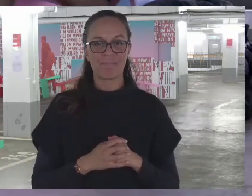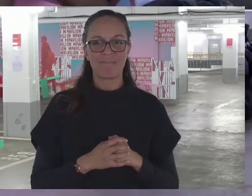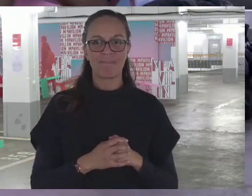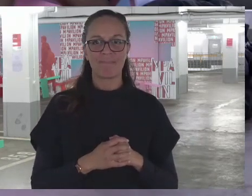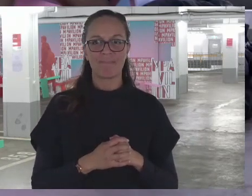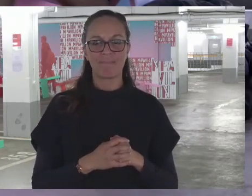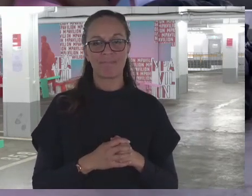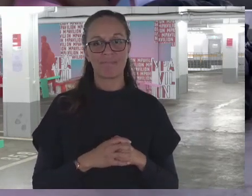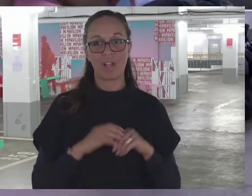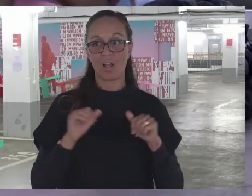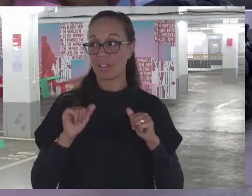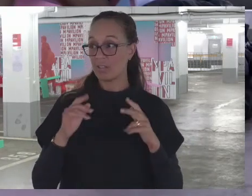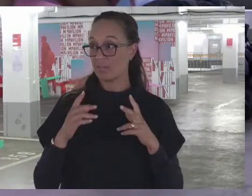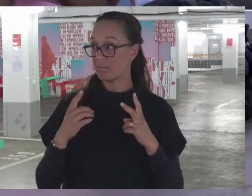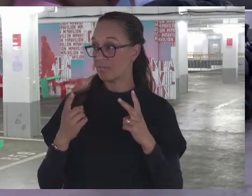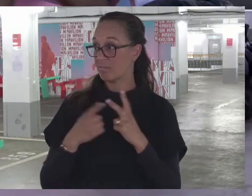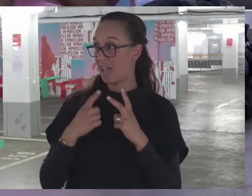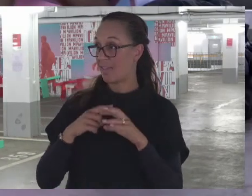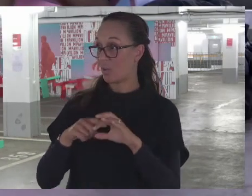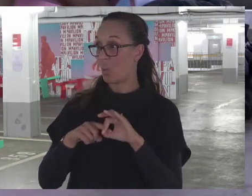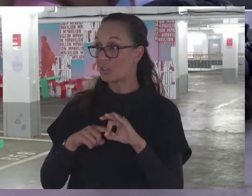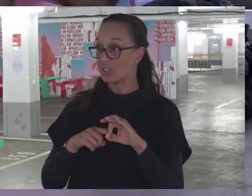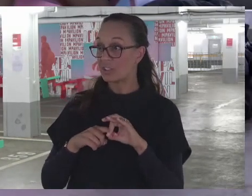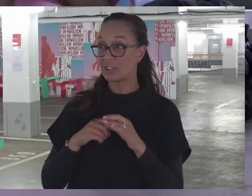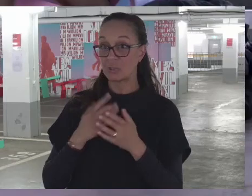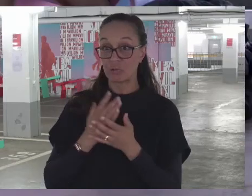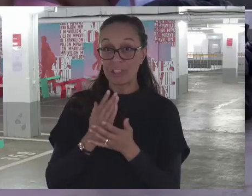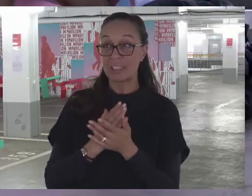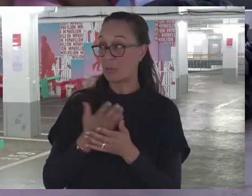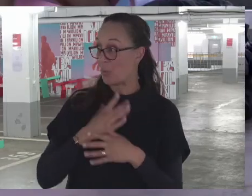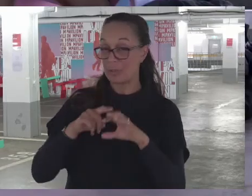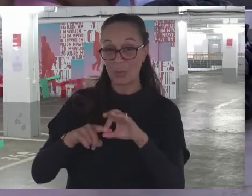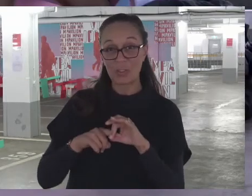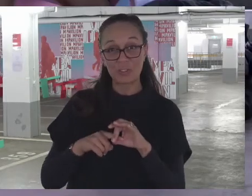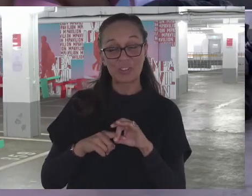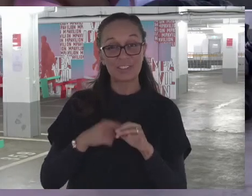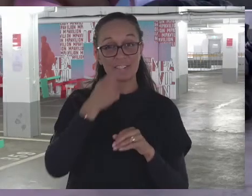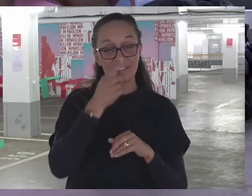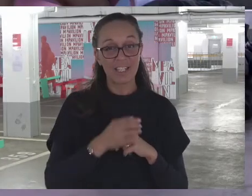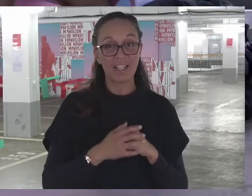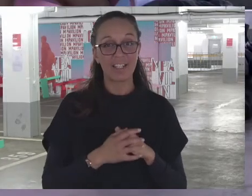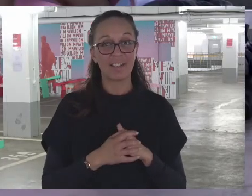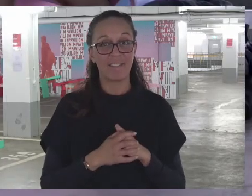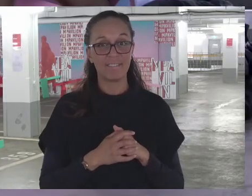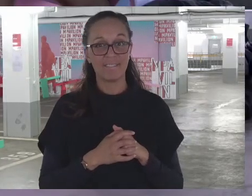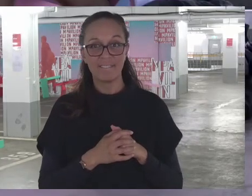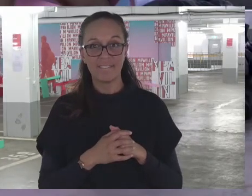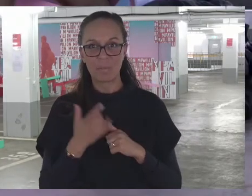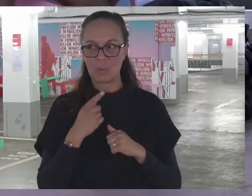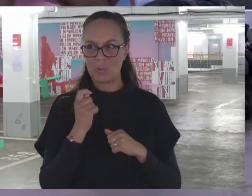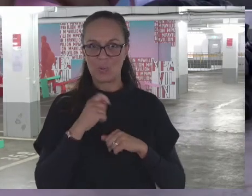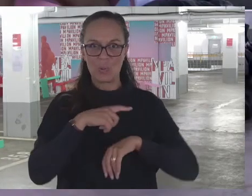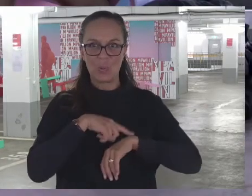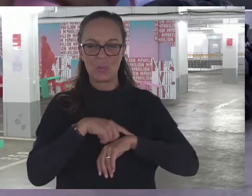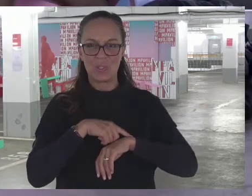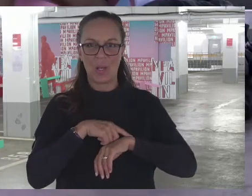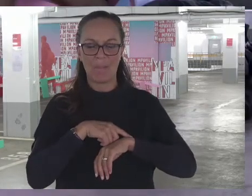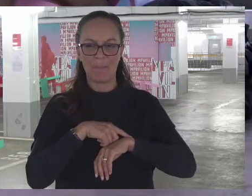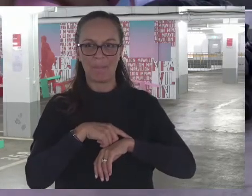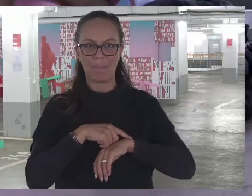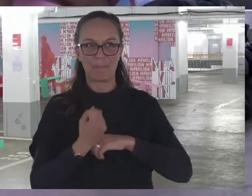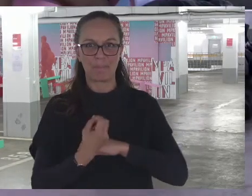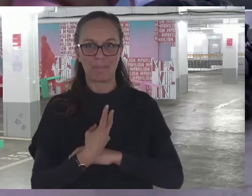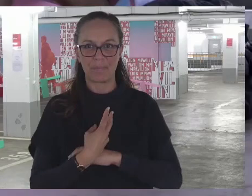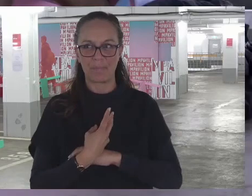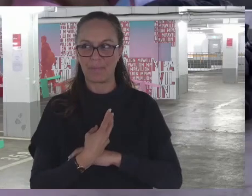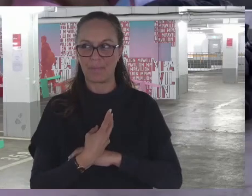Okay, unless there's any final burning questions, we are running out of time. I didn't see any hands, so